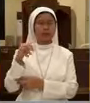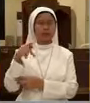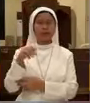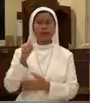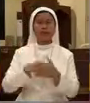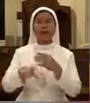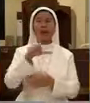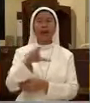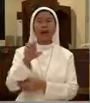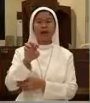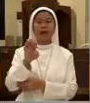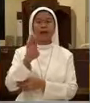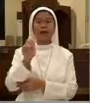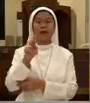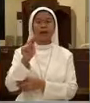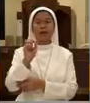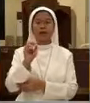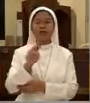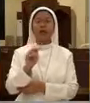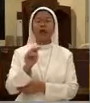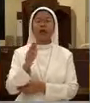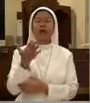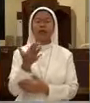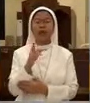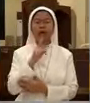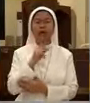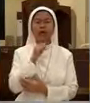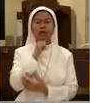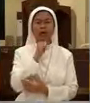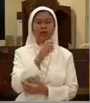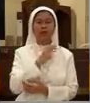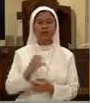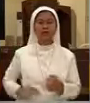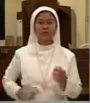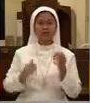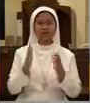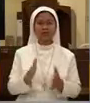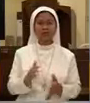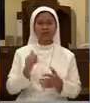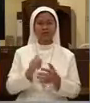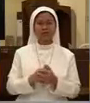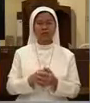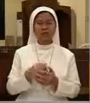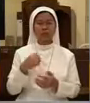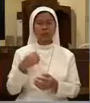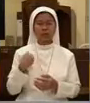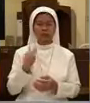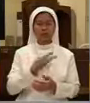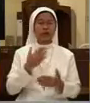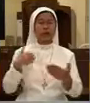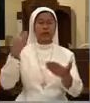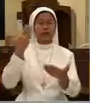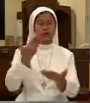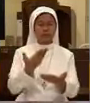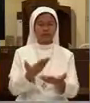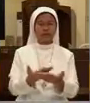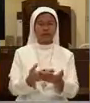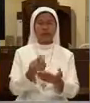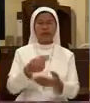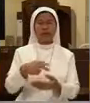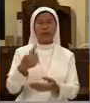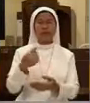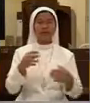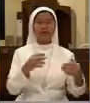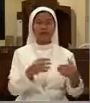and they were all non-Christians in the refugee camp. When we arrived, the head of